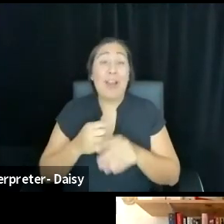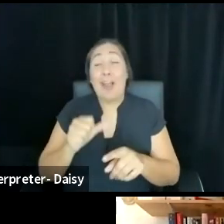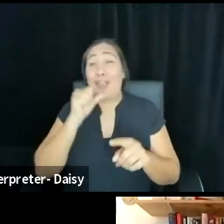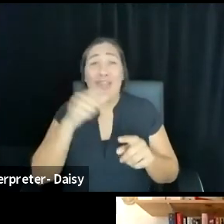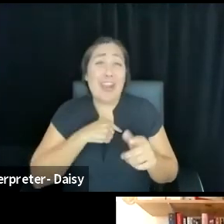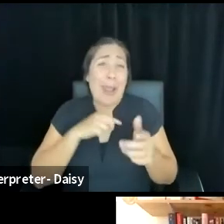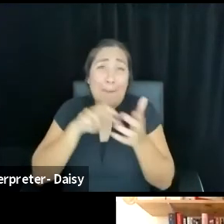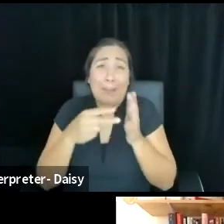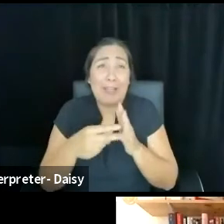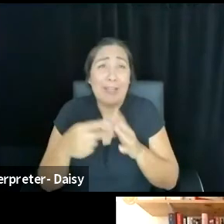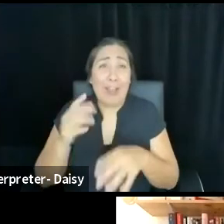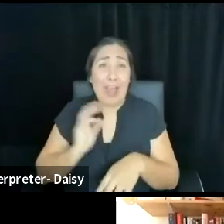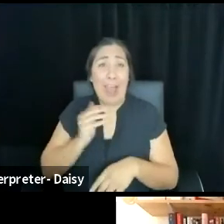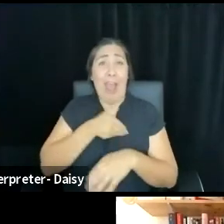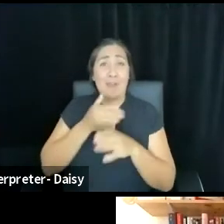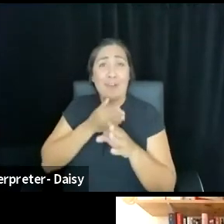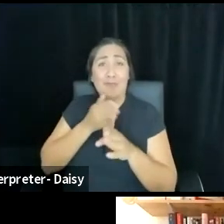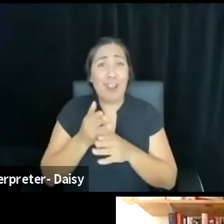field, but